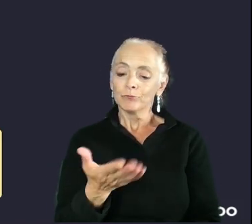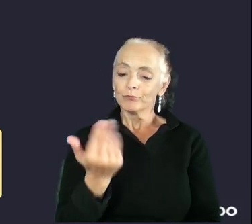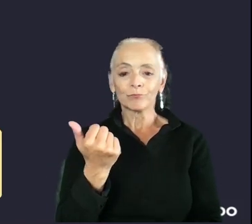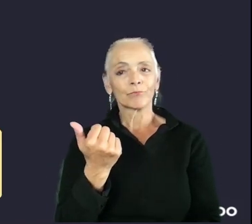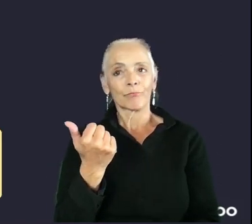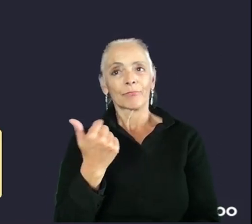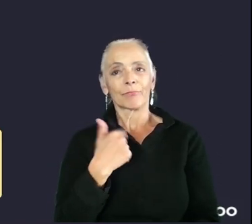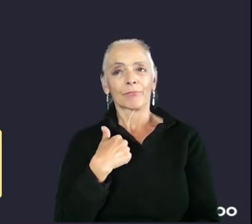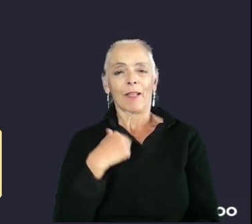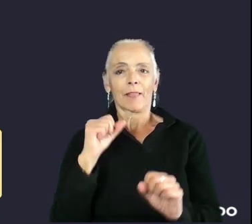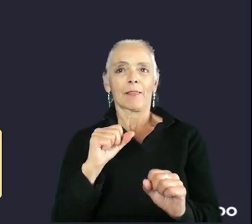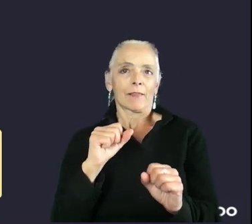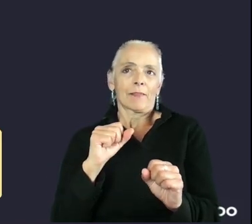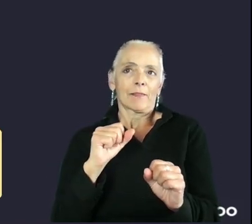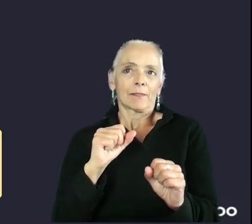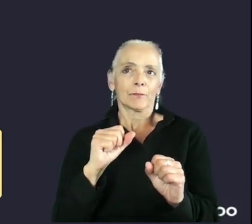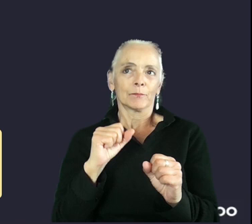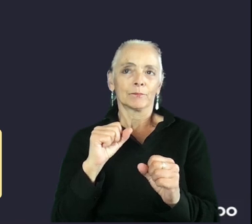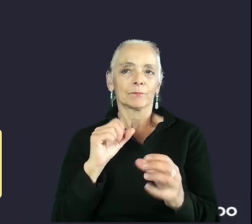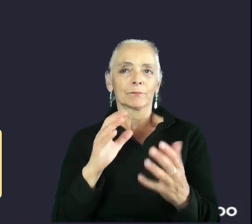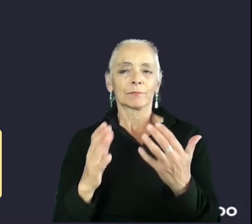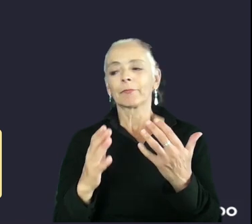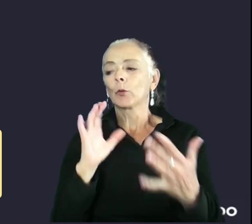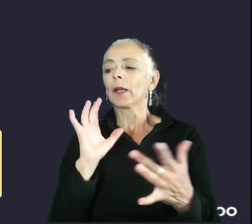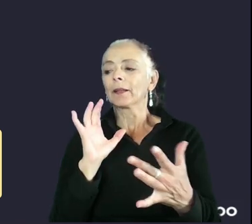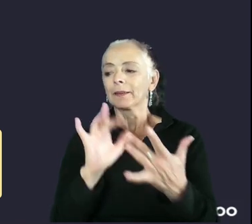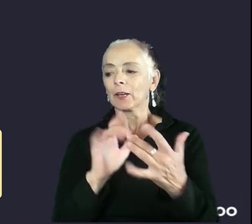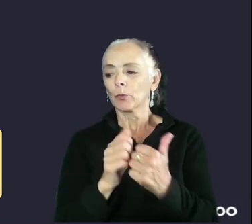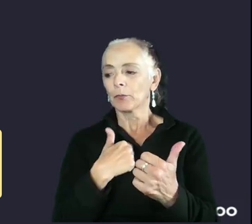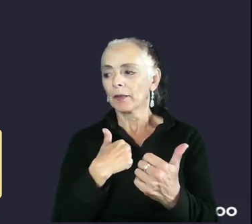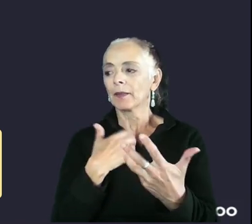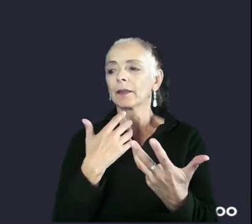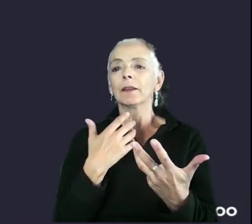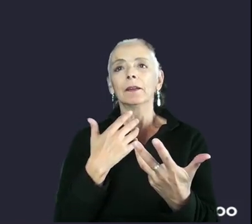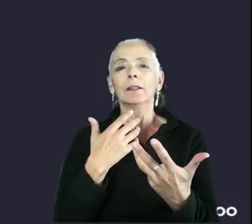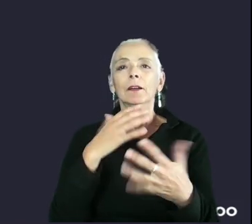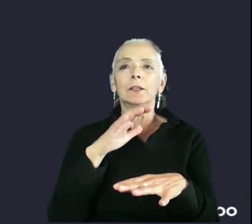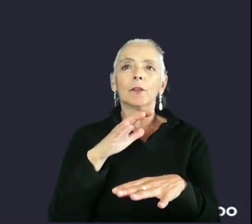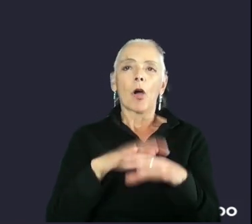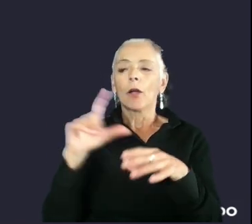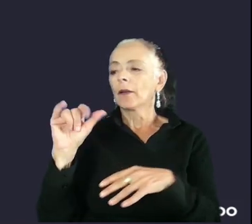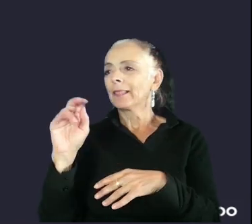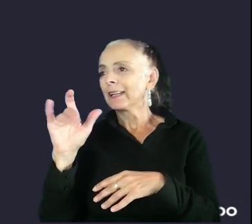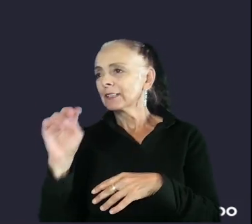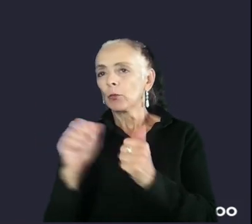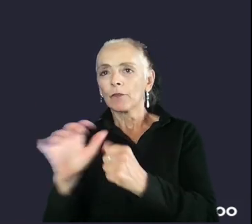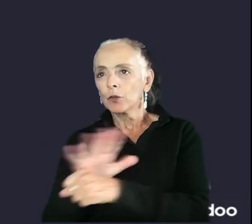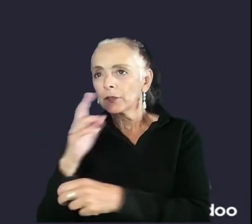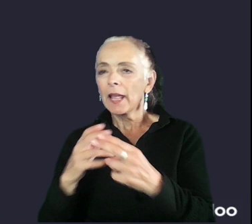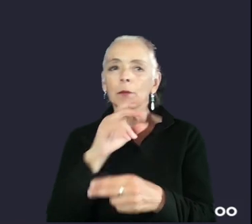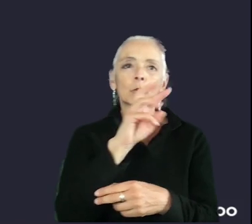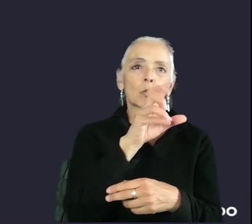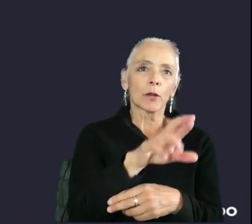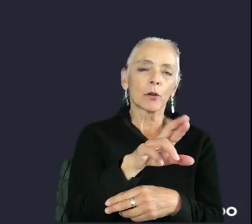can easily be found on LinkedIn with my full name or on Twitter with my username Tissos. Have a nice day and